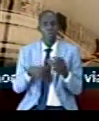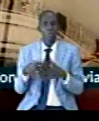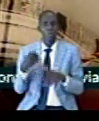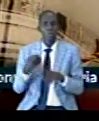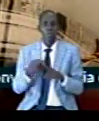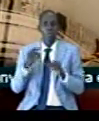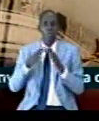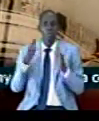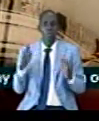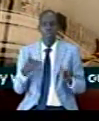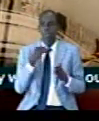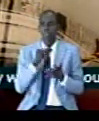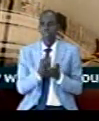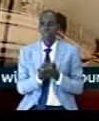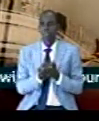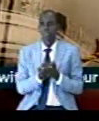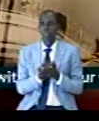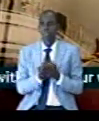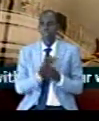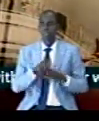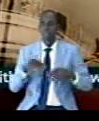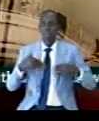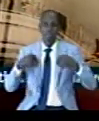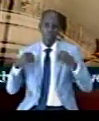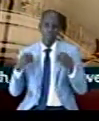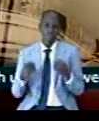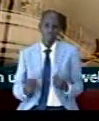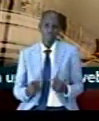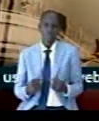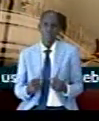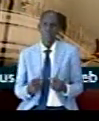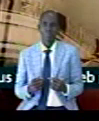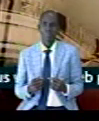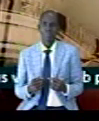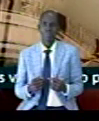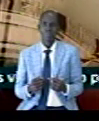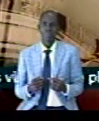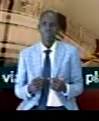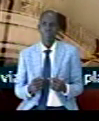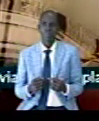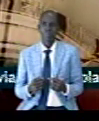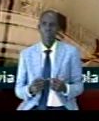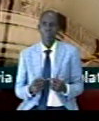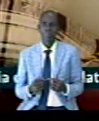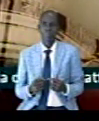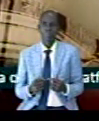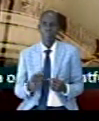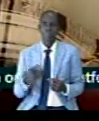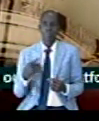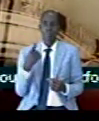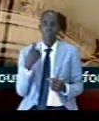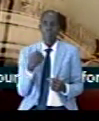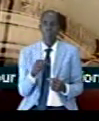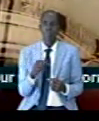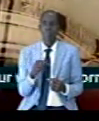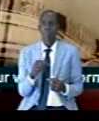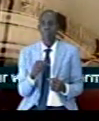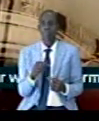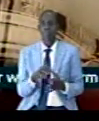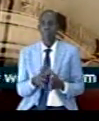have strength. She was not walking properly. She said the legs were paining when I asked